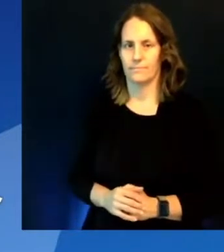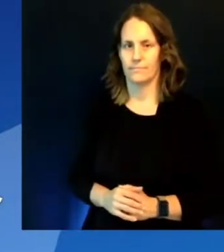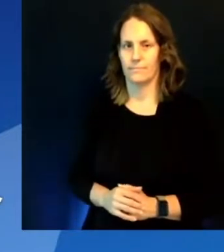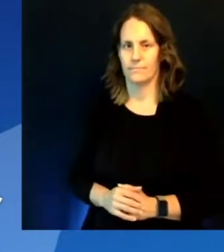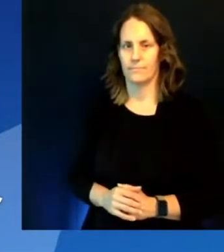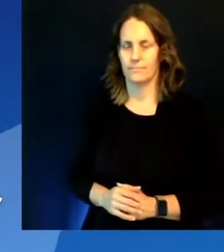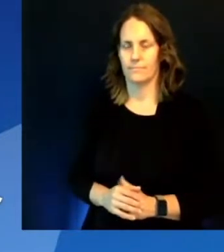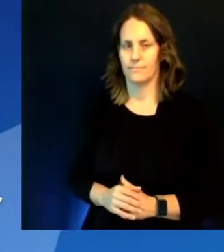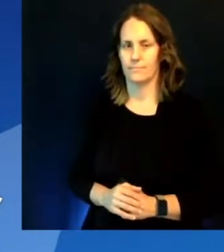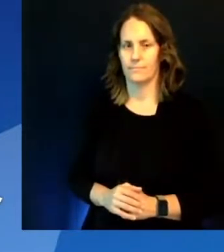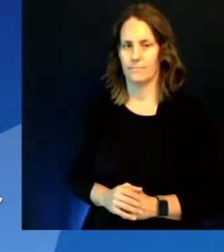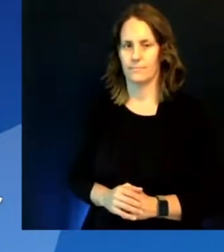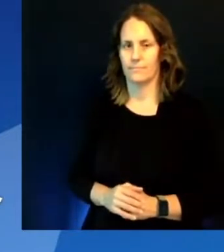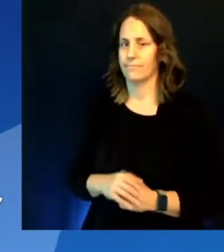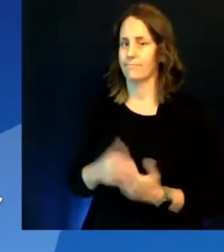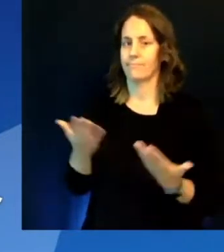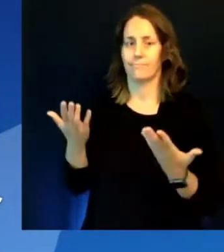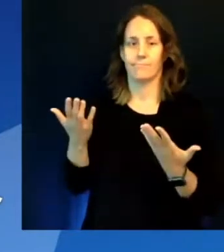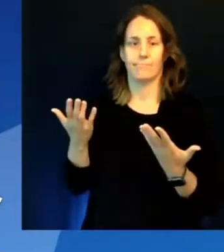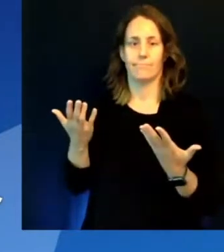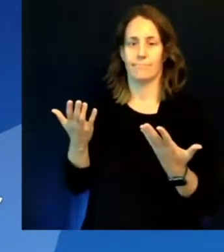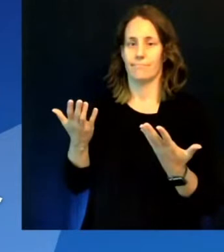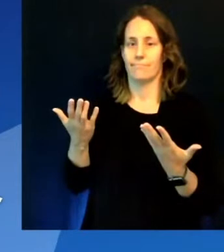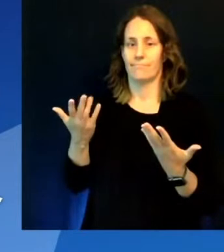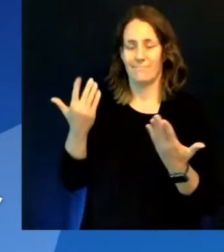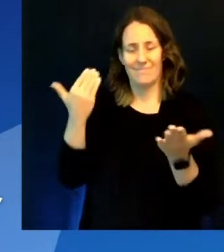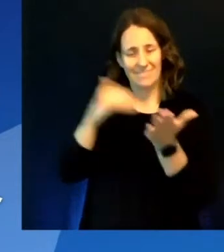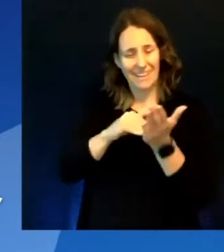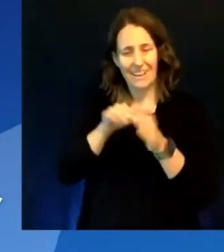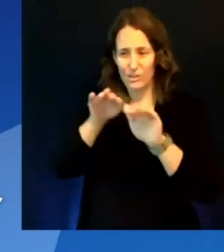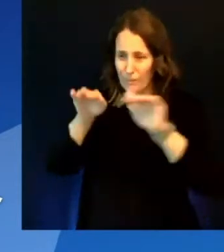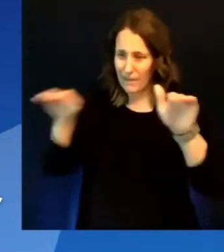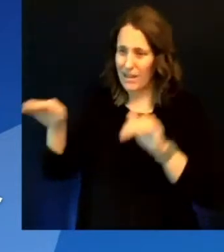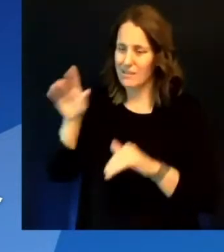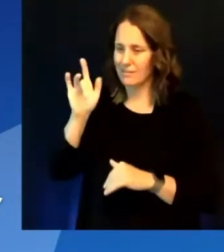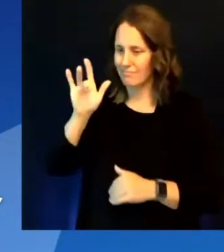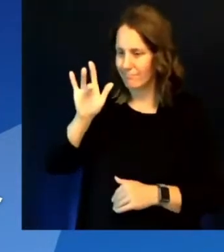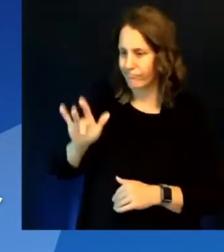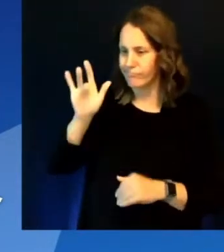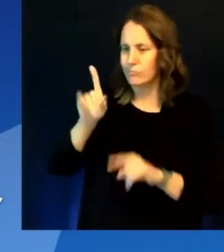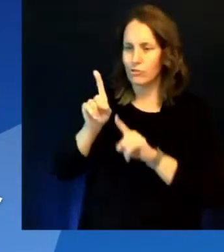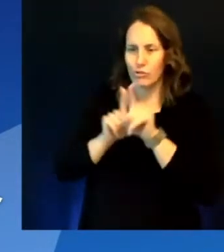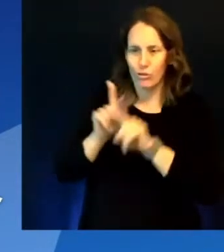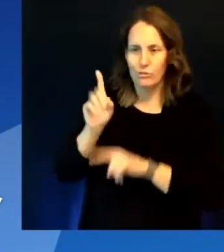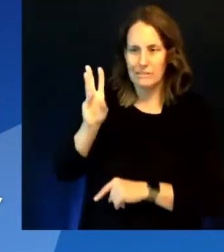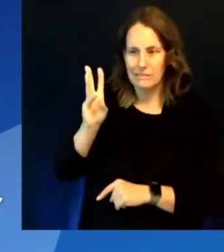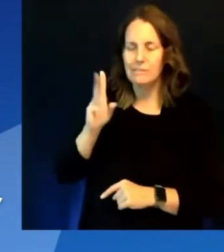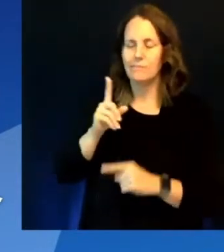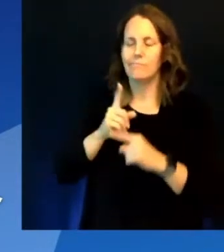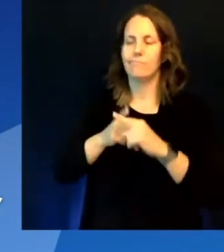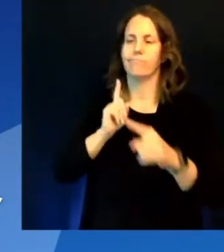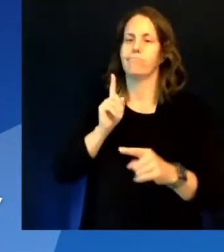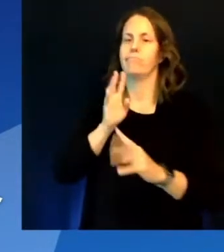And a reminder, *6 unmutes your phone. Kent Wayne Scott from WISN.